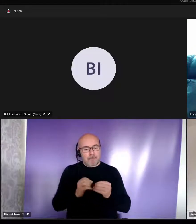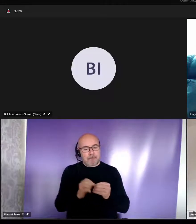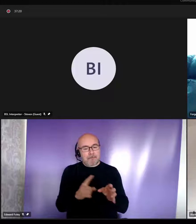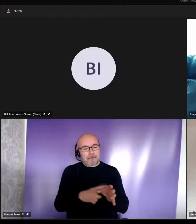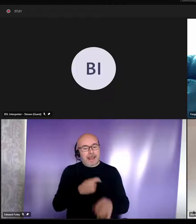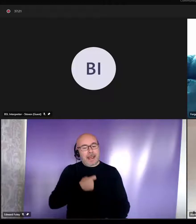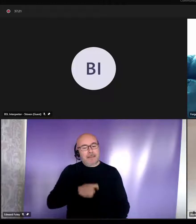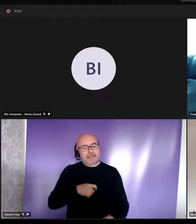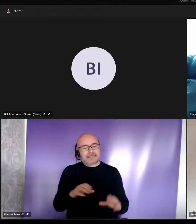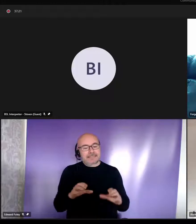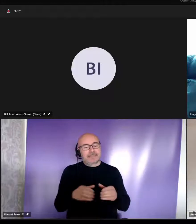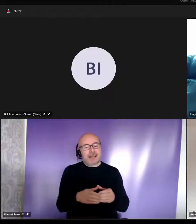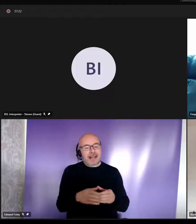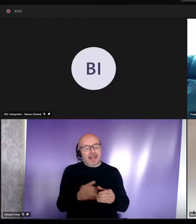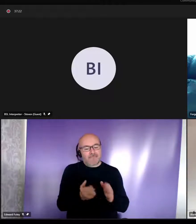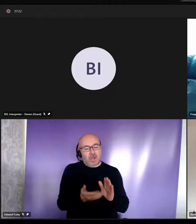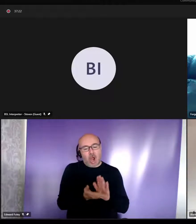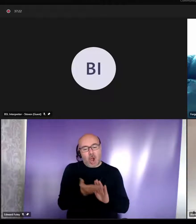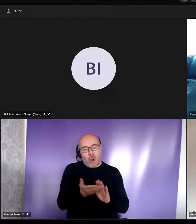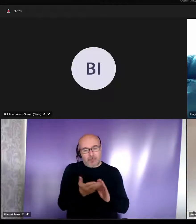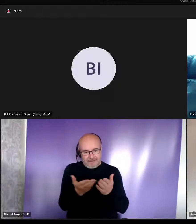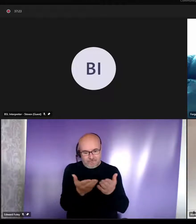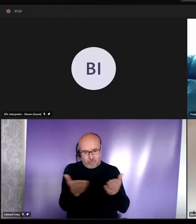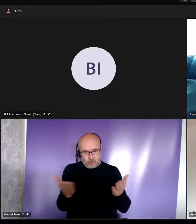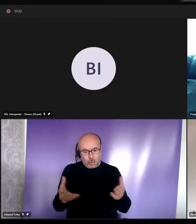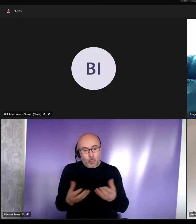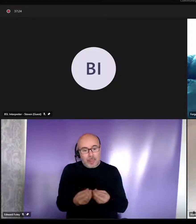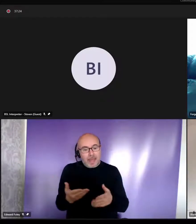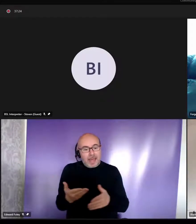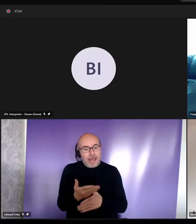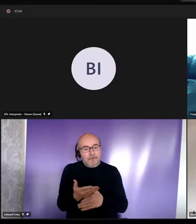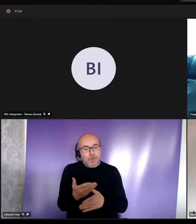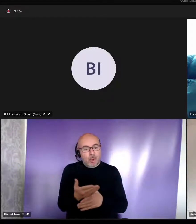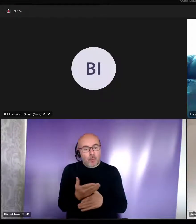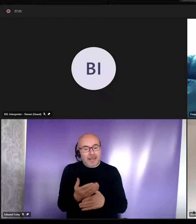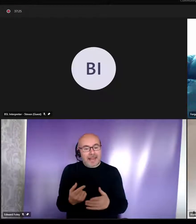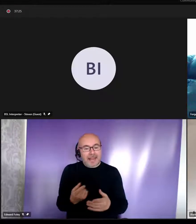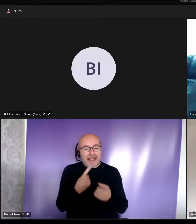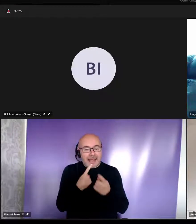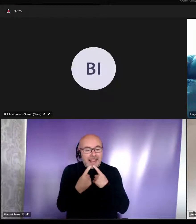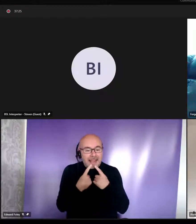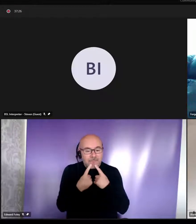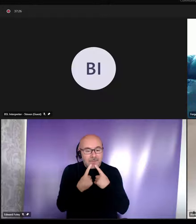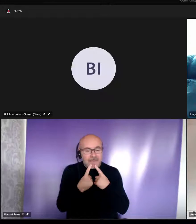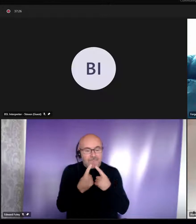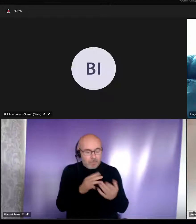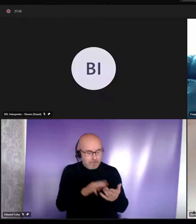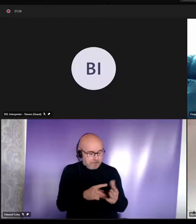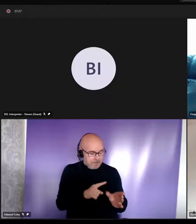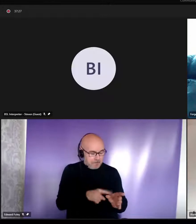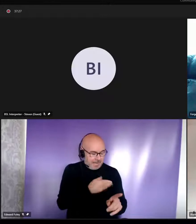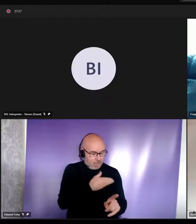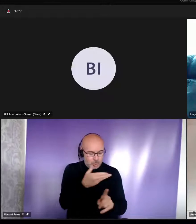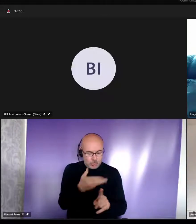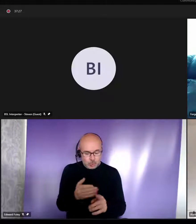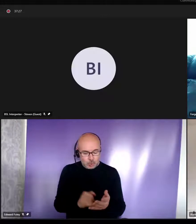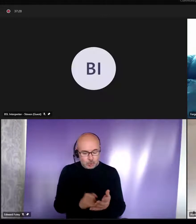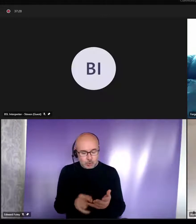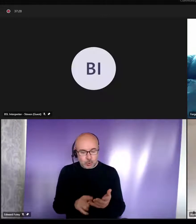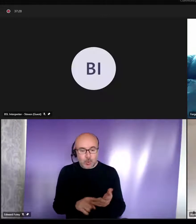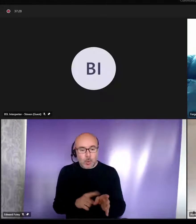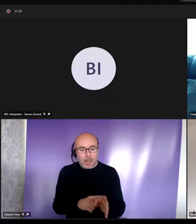provide an update to committee with the employment information for the resource for the period of May to July 2021.